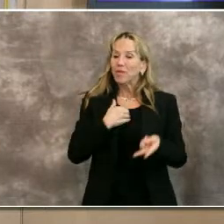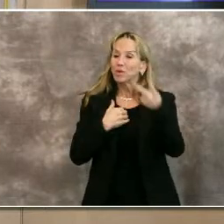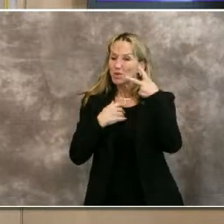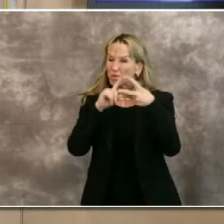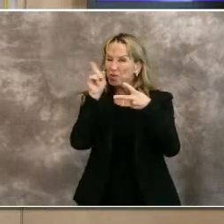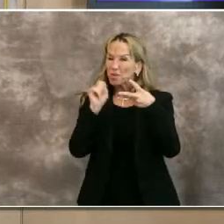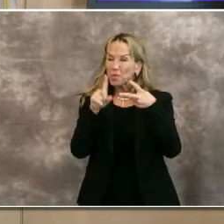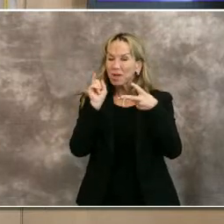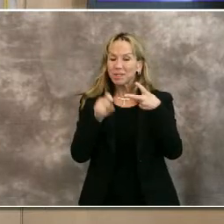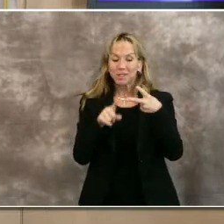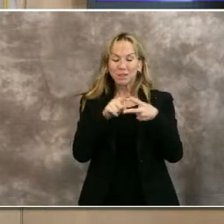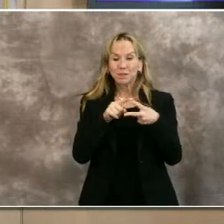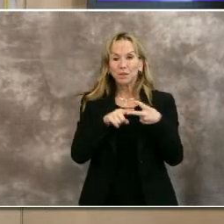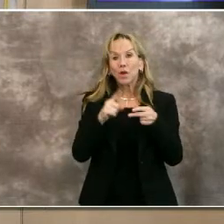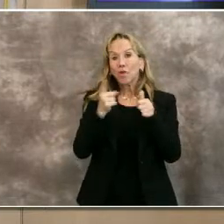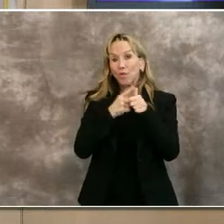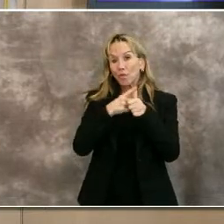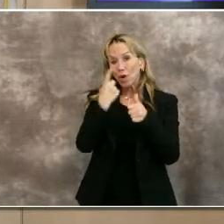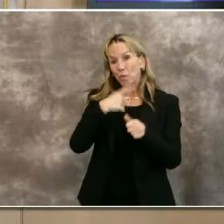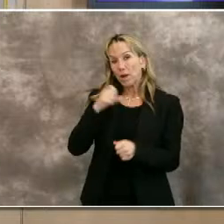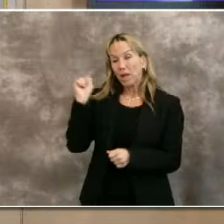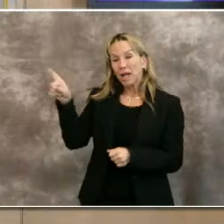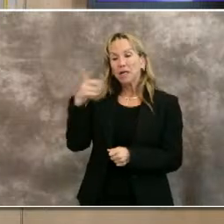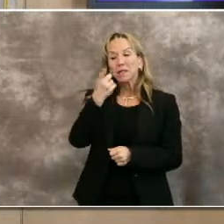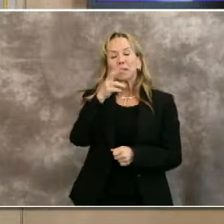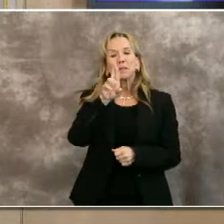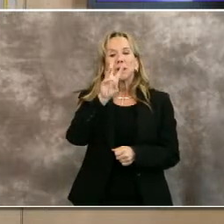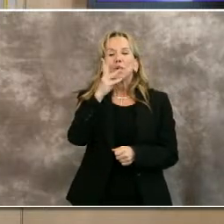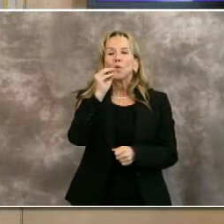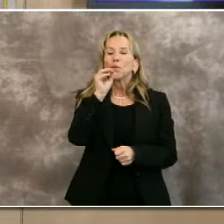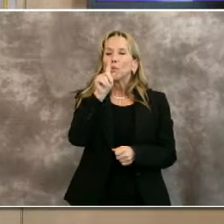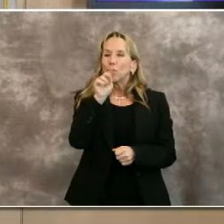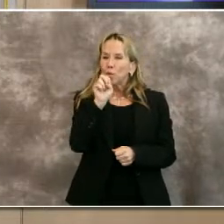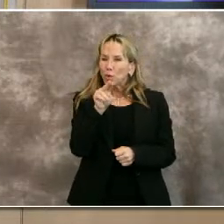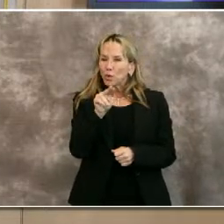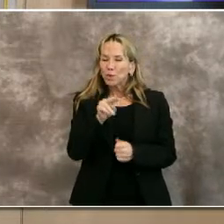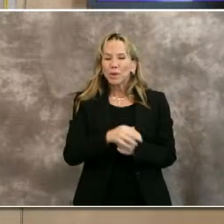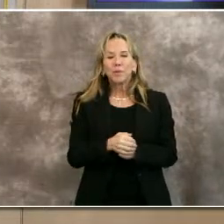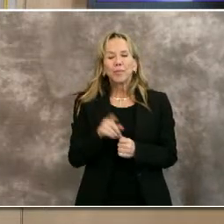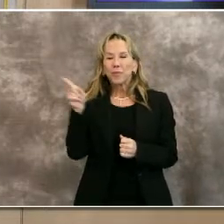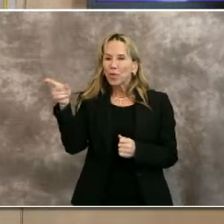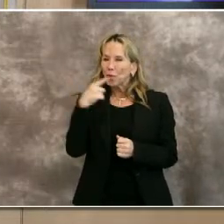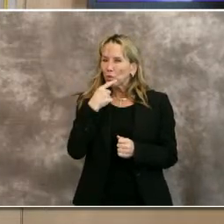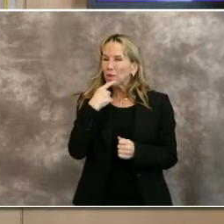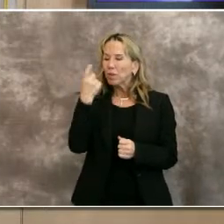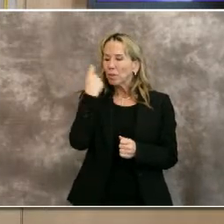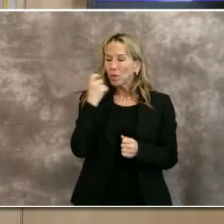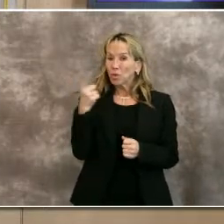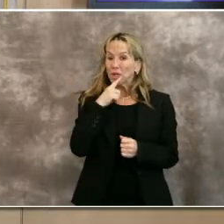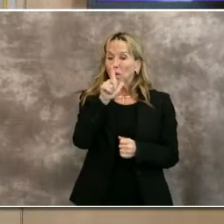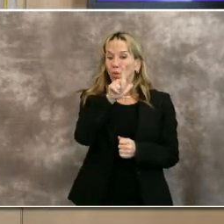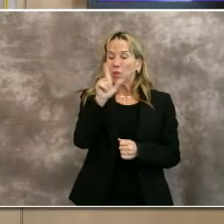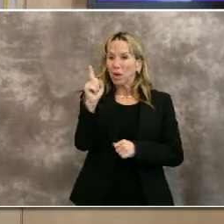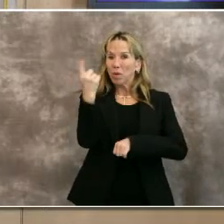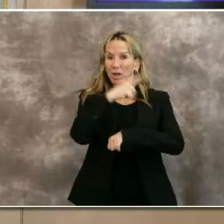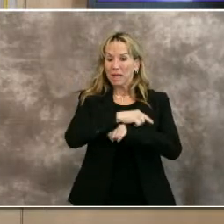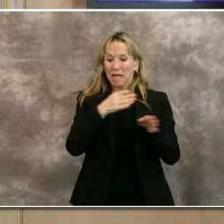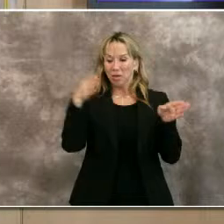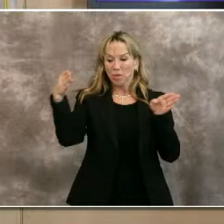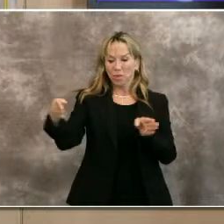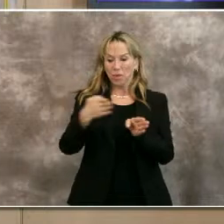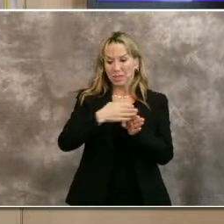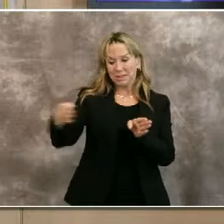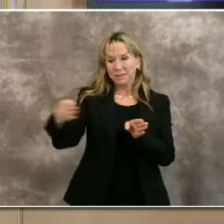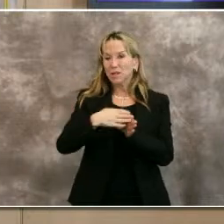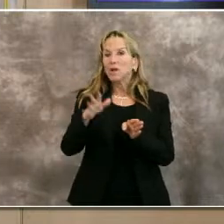questions. The first one is for Dr. Wooten. Around Memorial Day, you had said that the next 21 days would be very telling on how